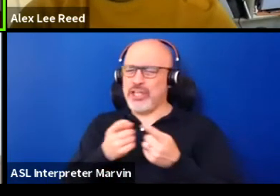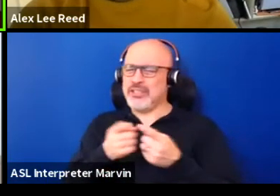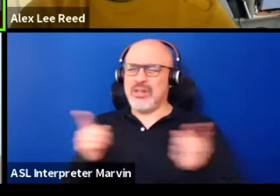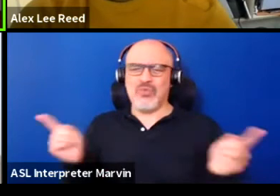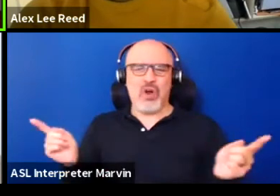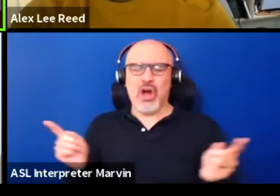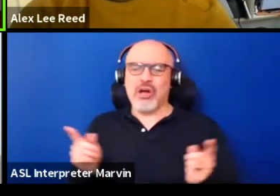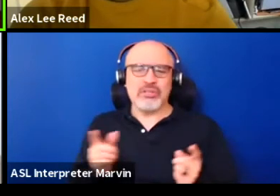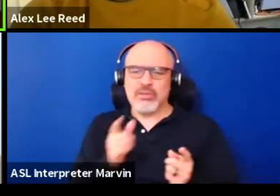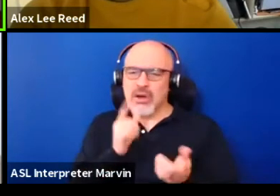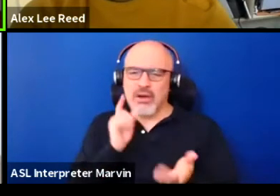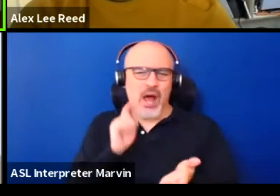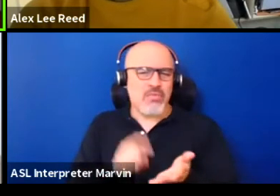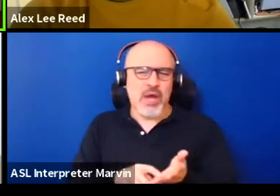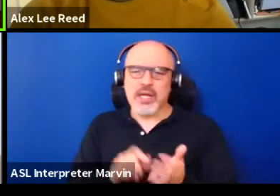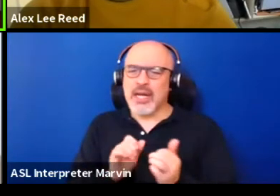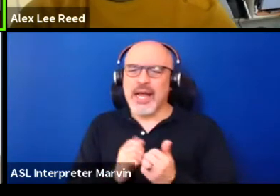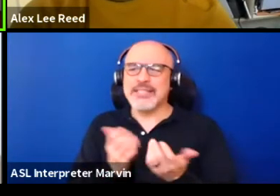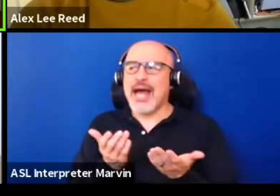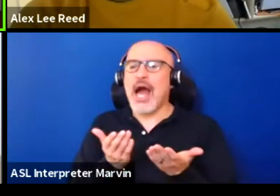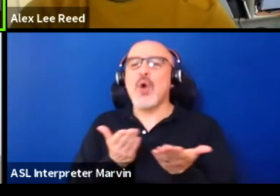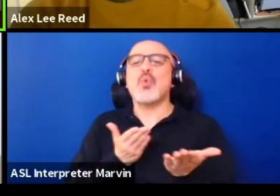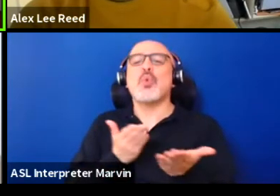we serve the common good.